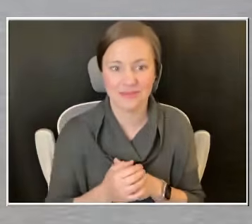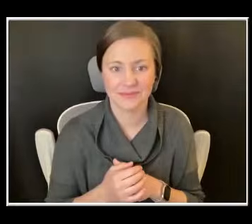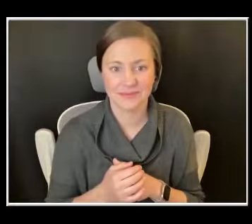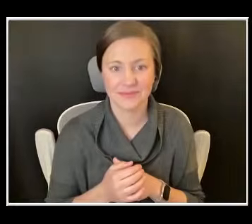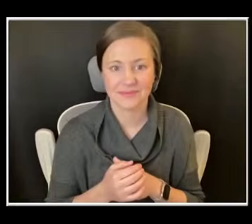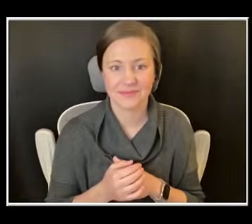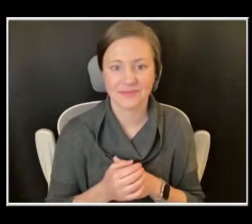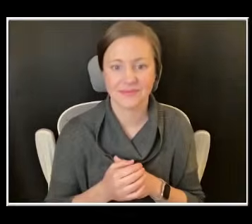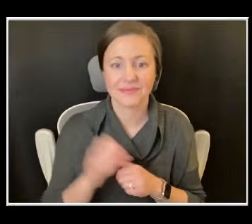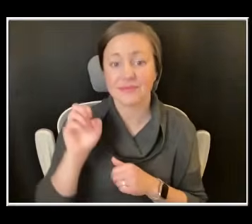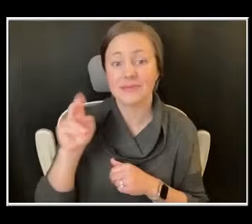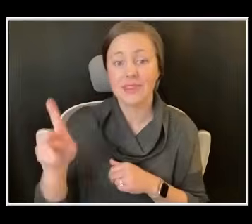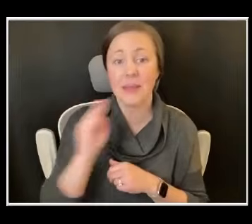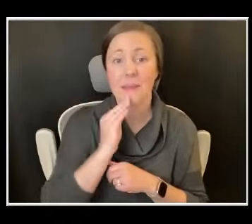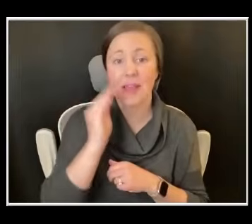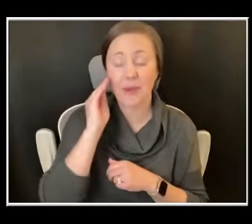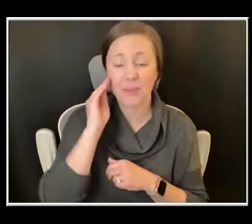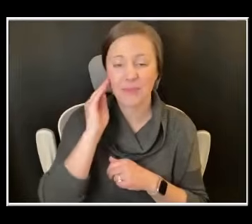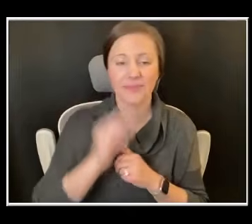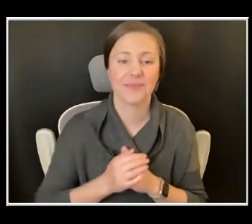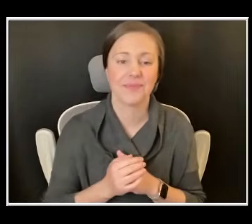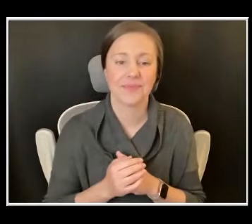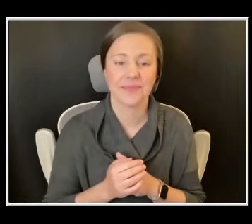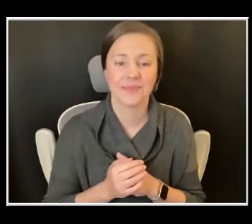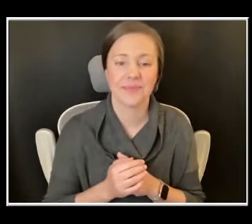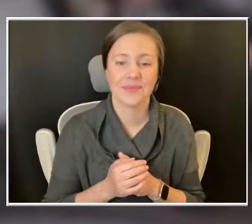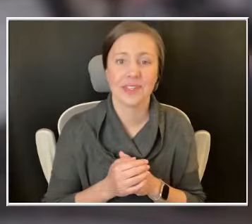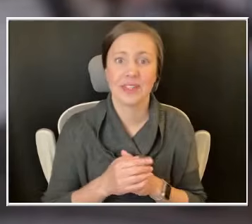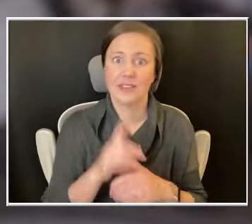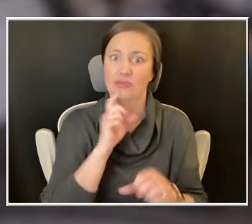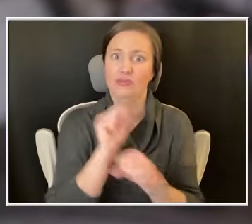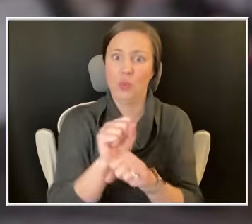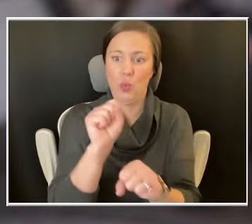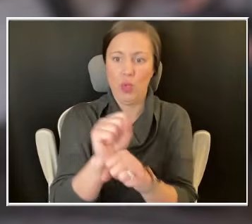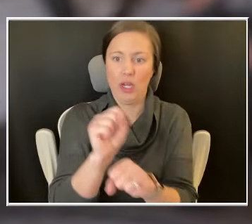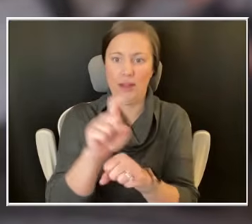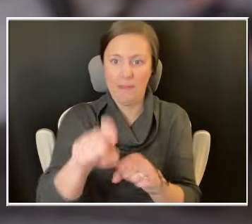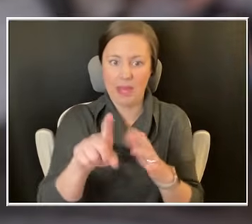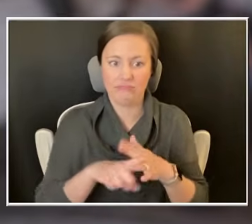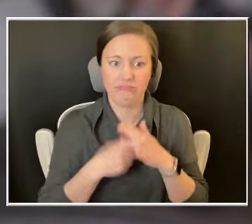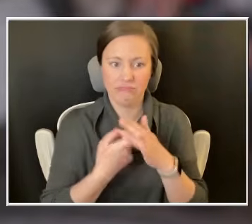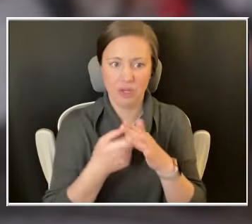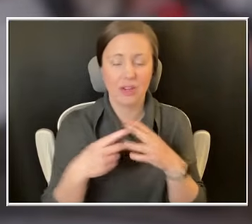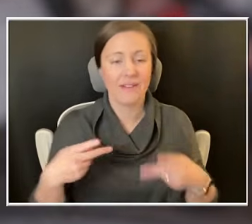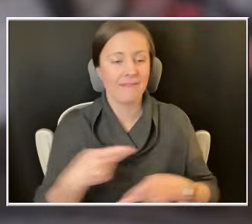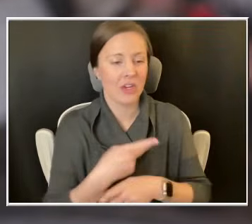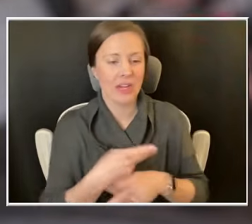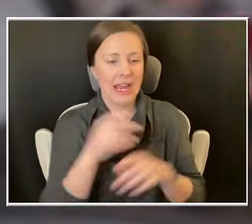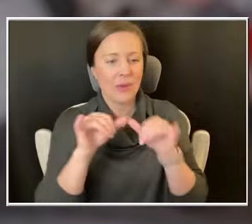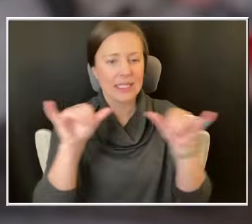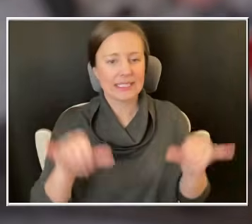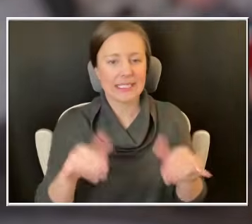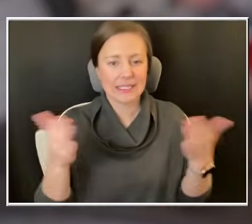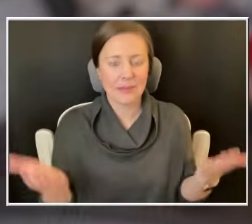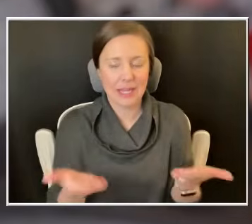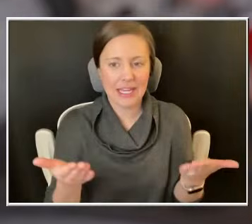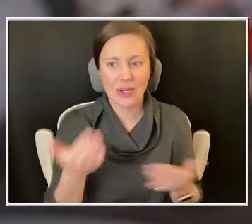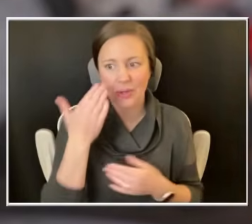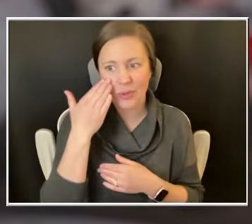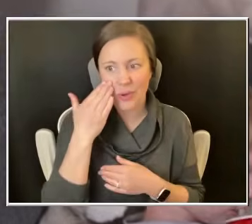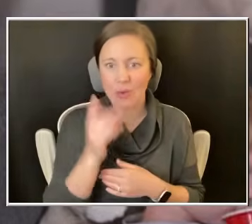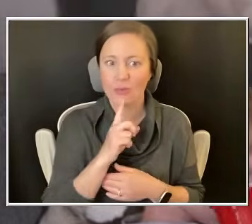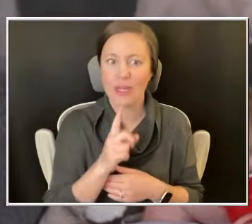back home, where the true work begins. Figuring out a system here where we don't need